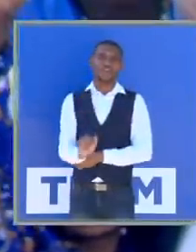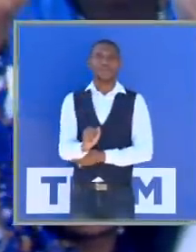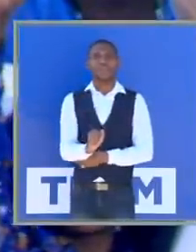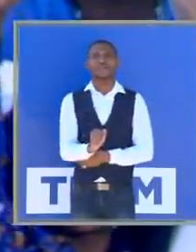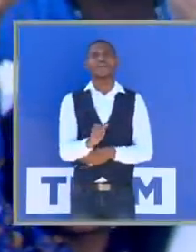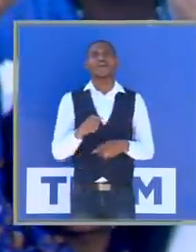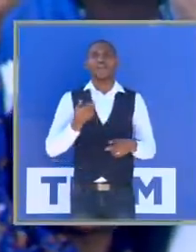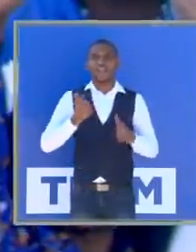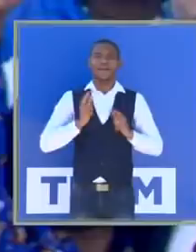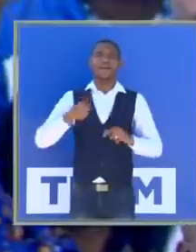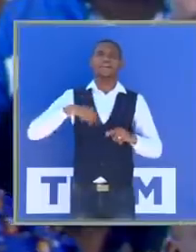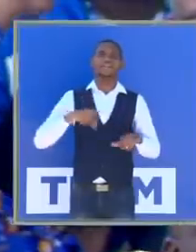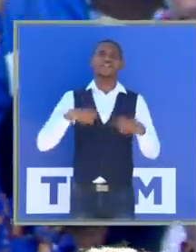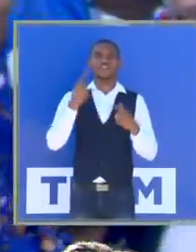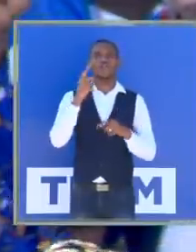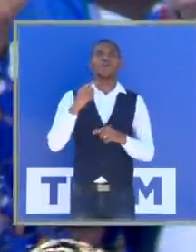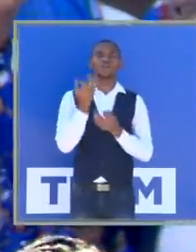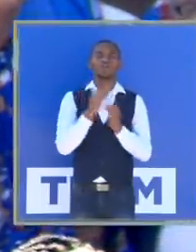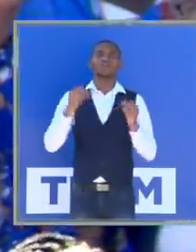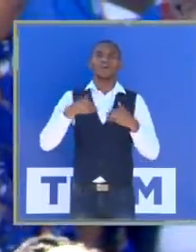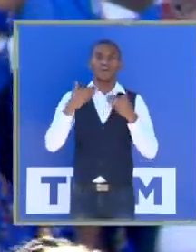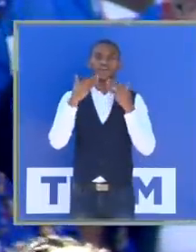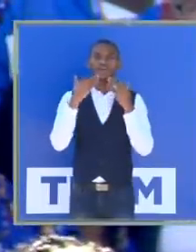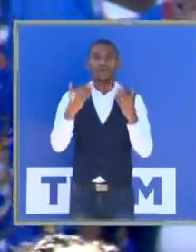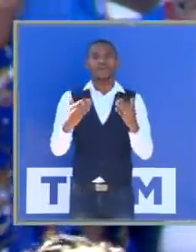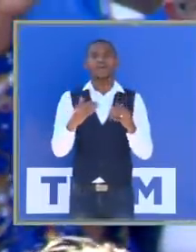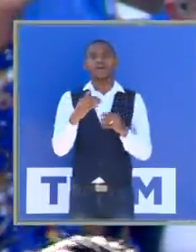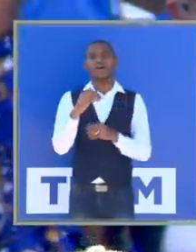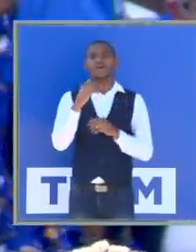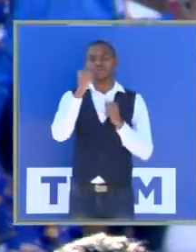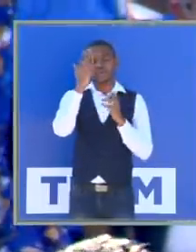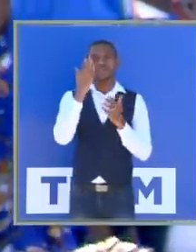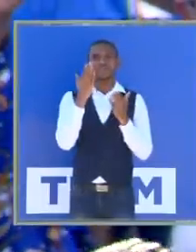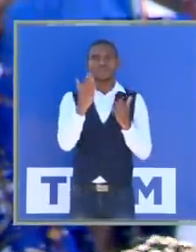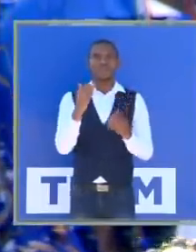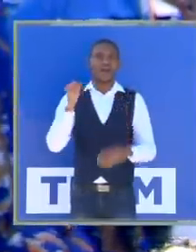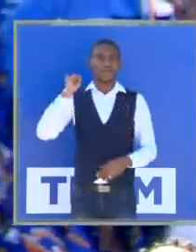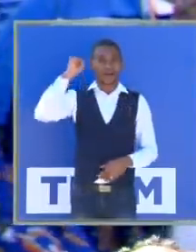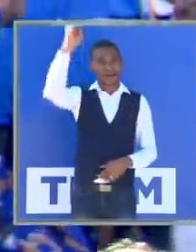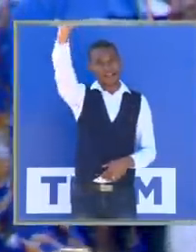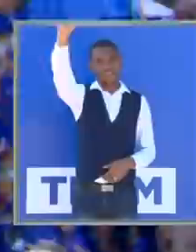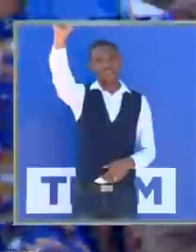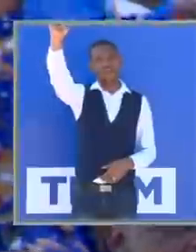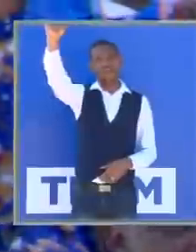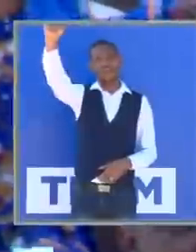Let's live for freedom. Kialebucha, Mudimujo, Amanta.